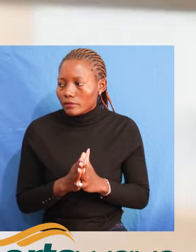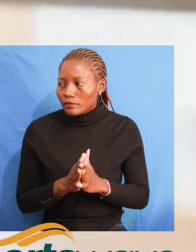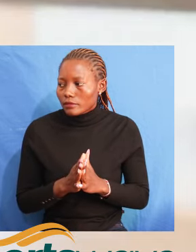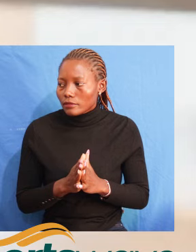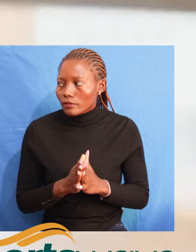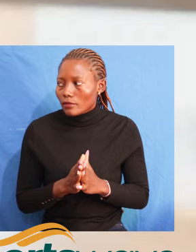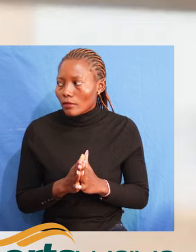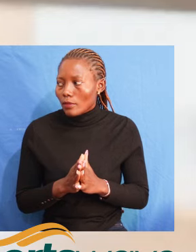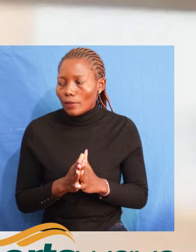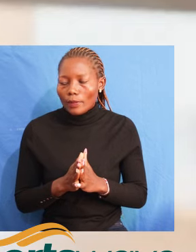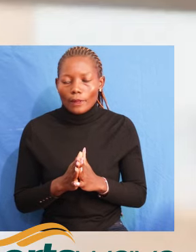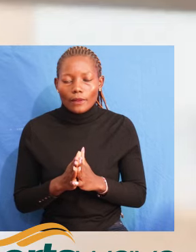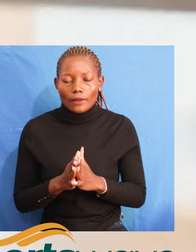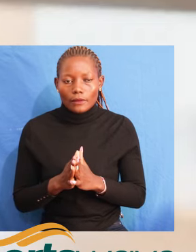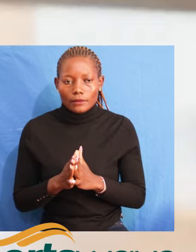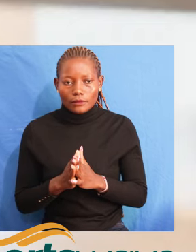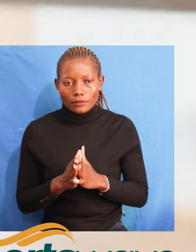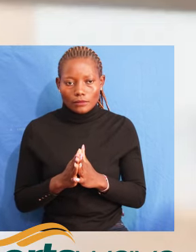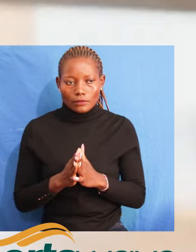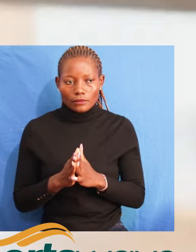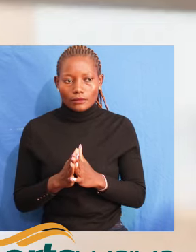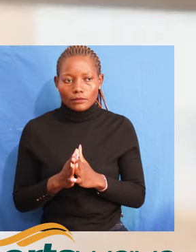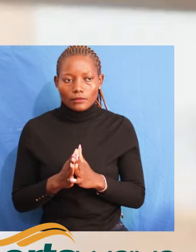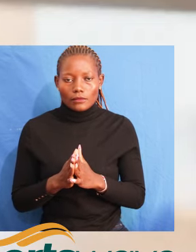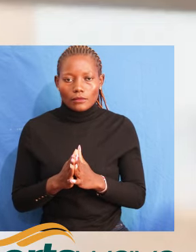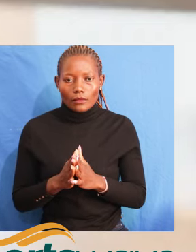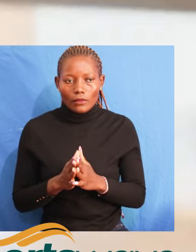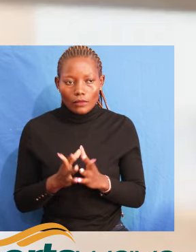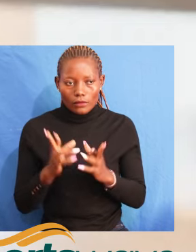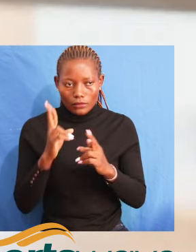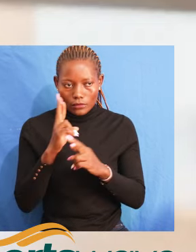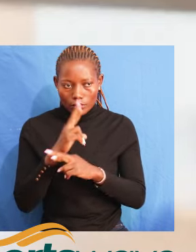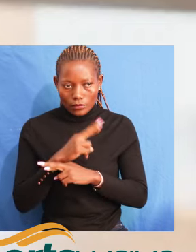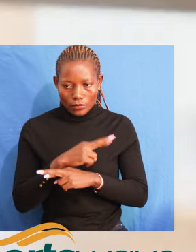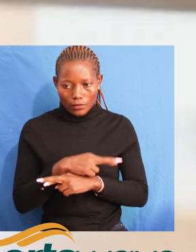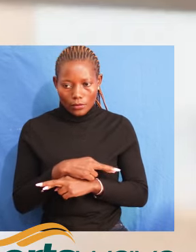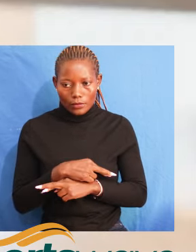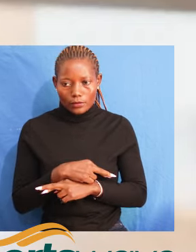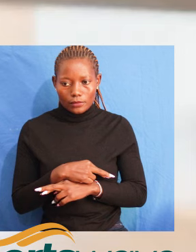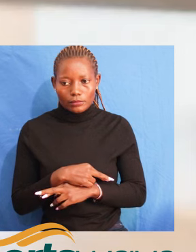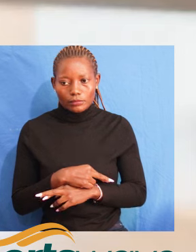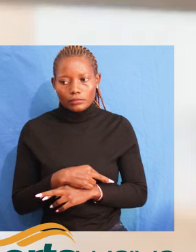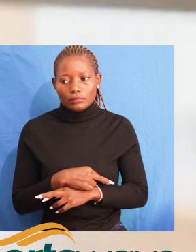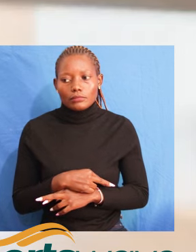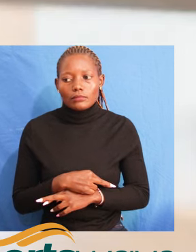your high threshold, but of course low volume to maintain your level of energy.